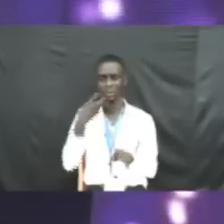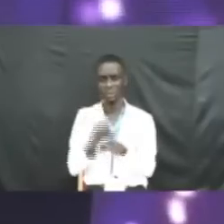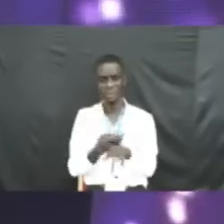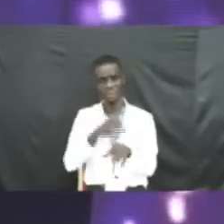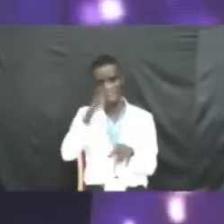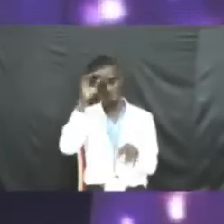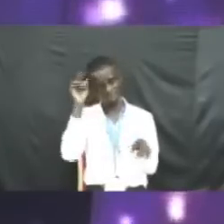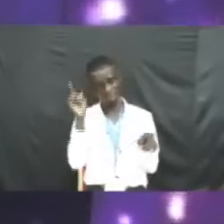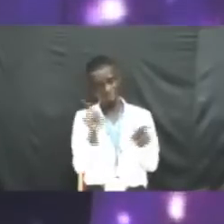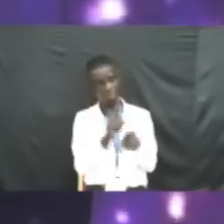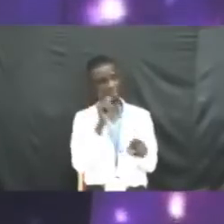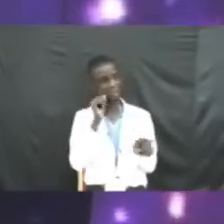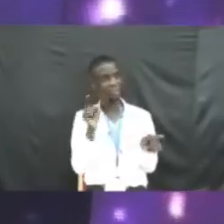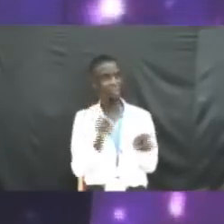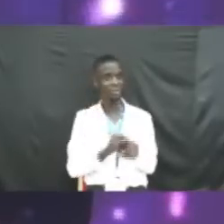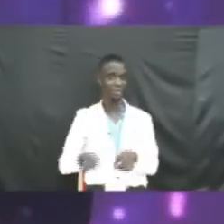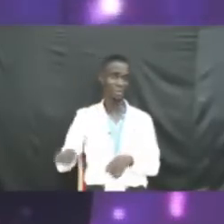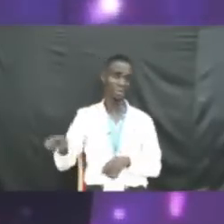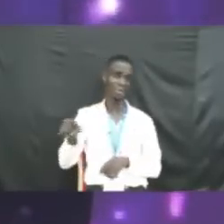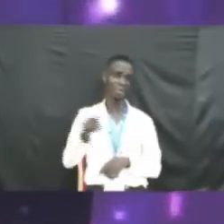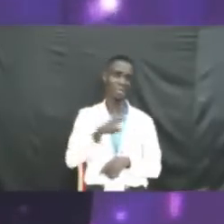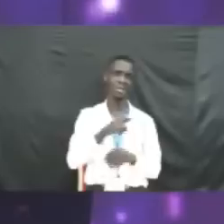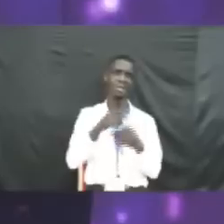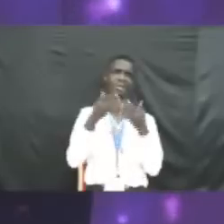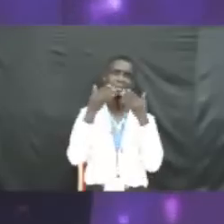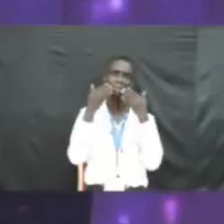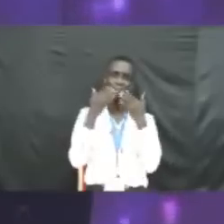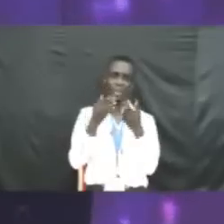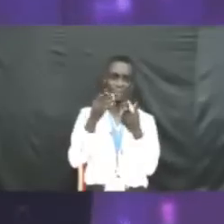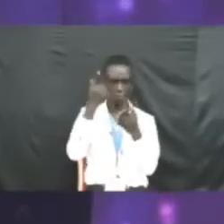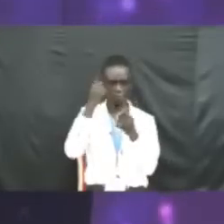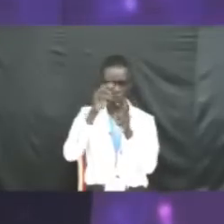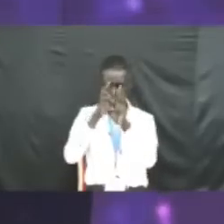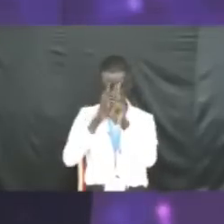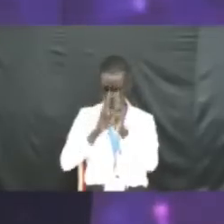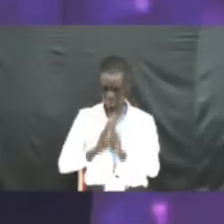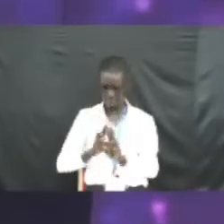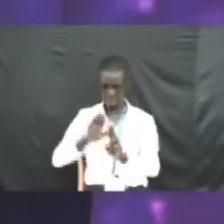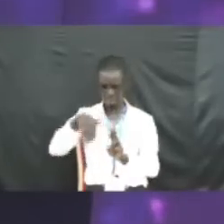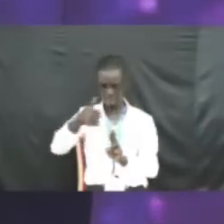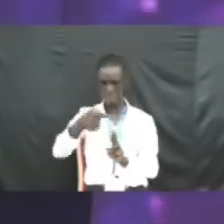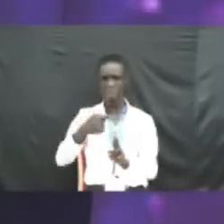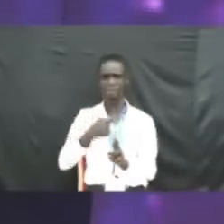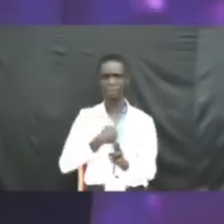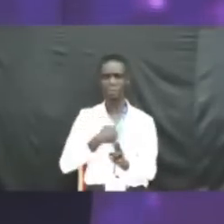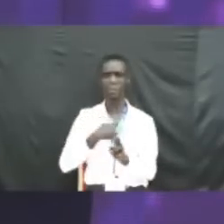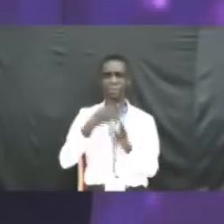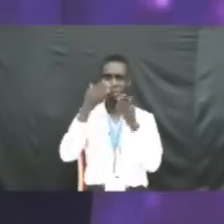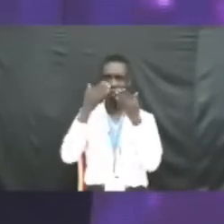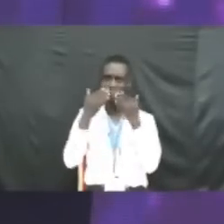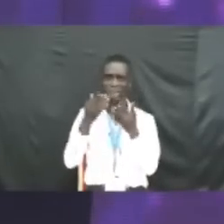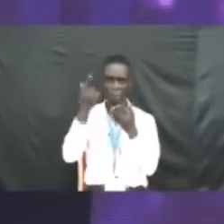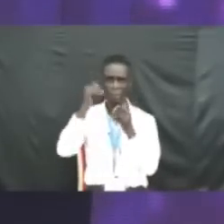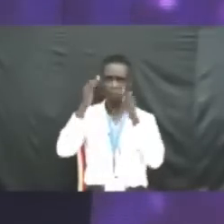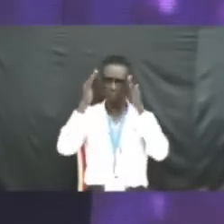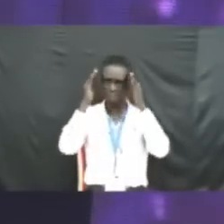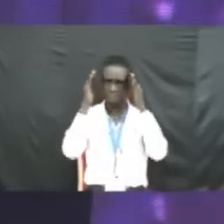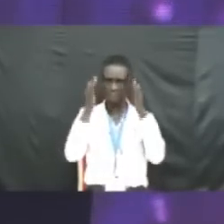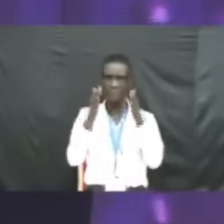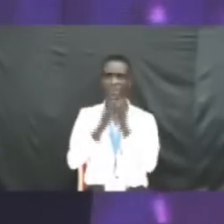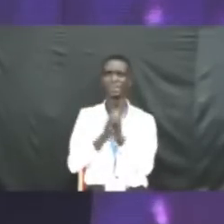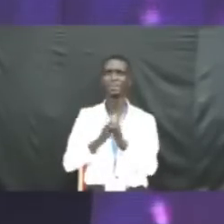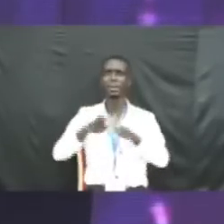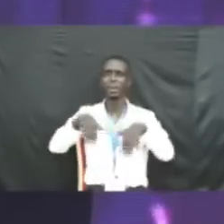gentlemen, thank you for the honor done me and most importantly, thank you for your attention. I wish you